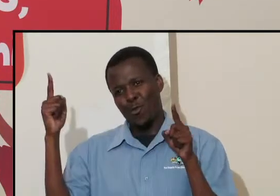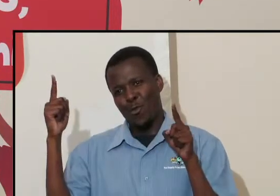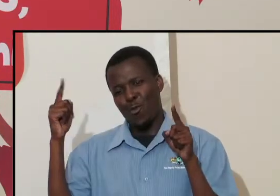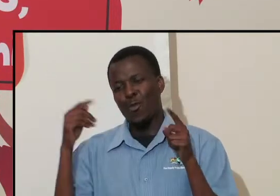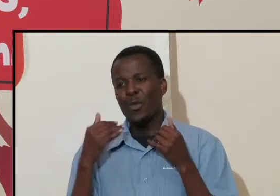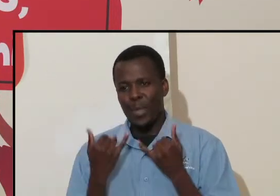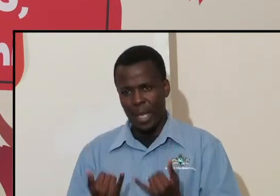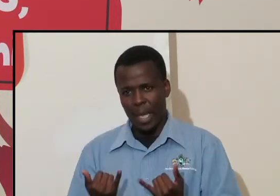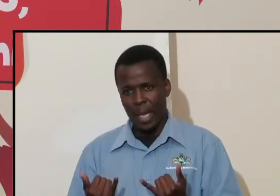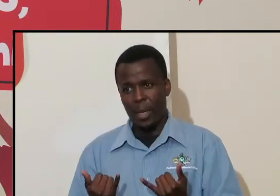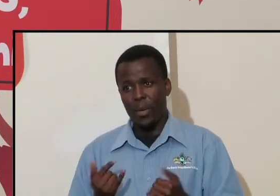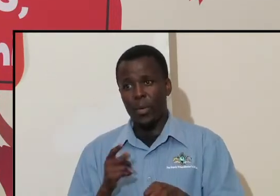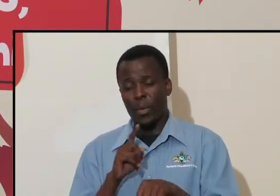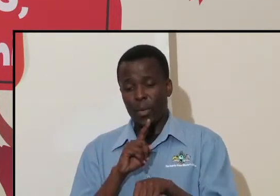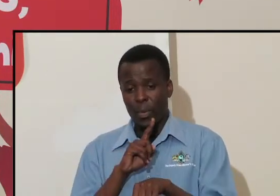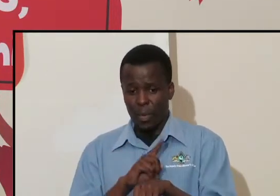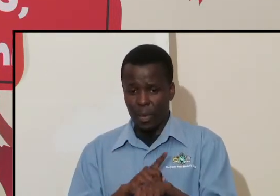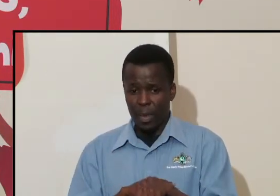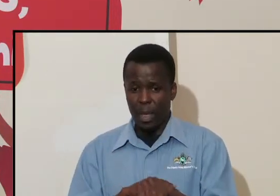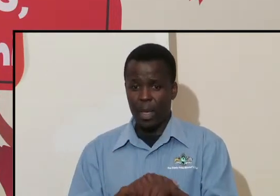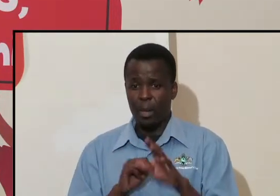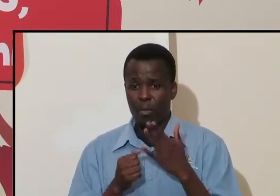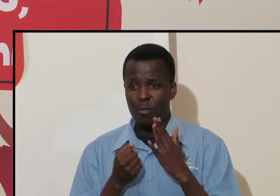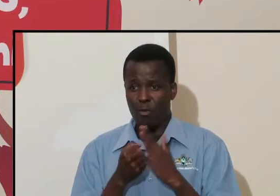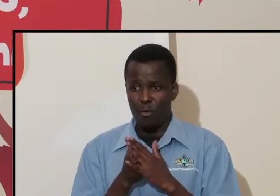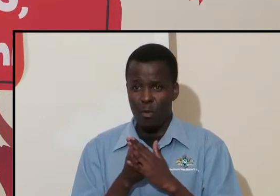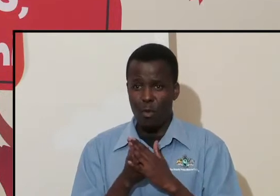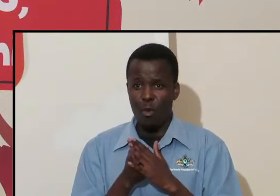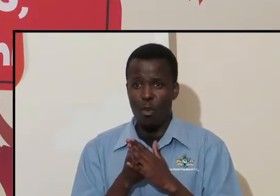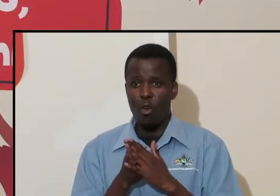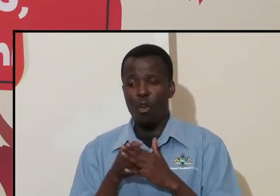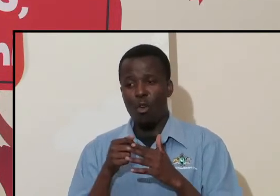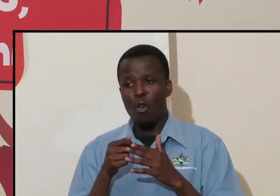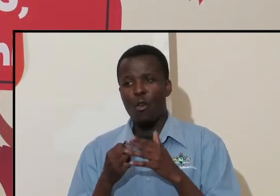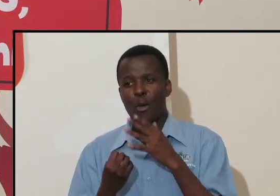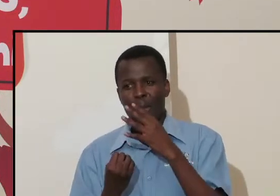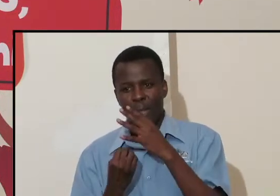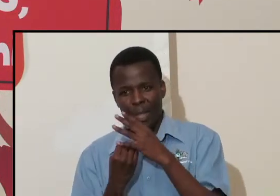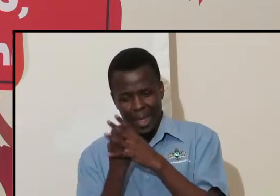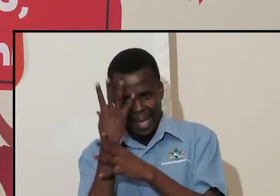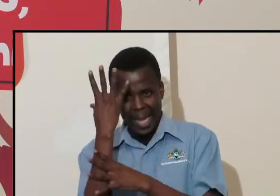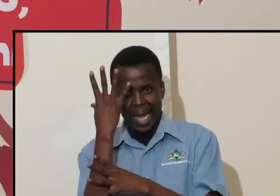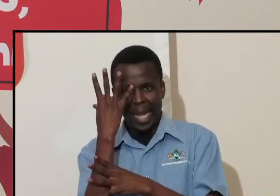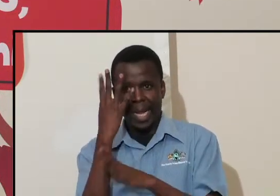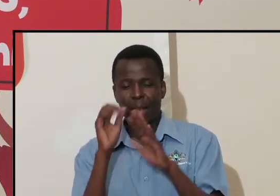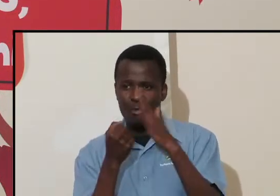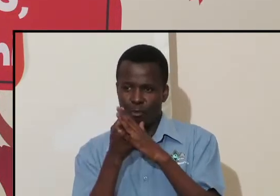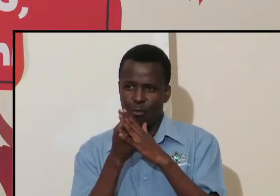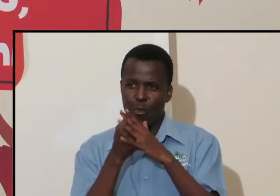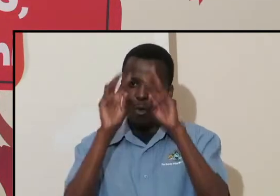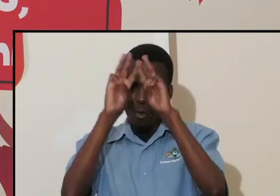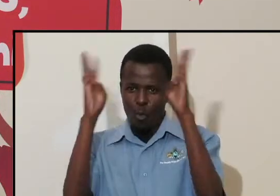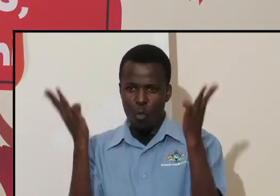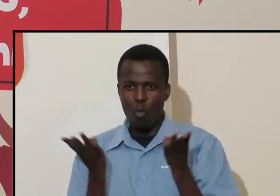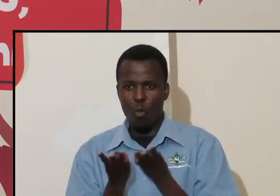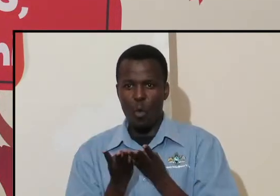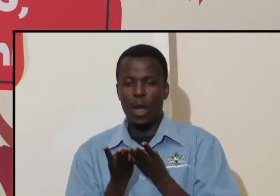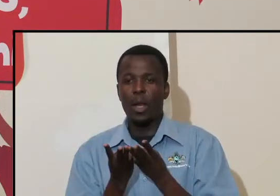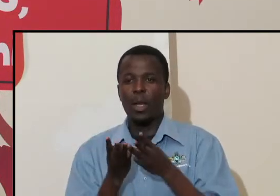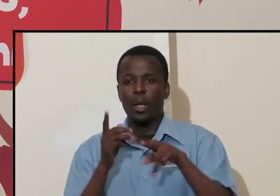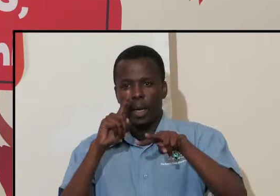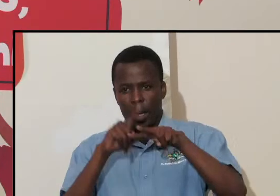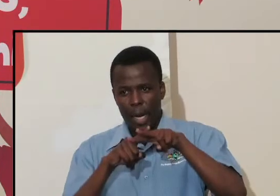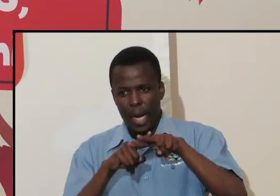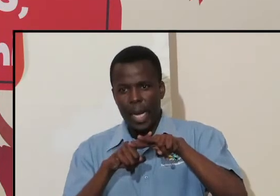it is now my singular honor and pleasure to declare the 2021 World AIDS